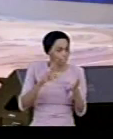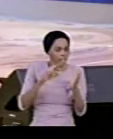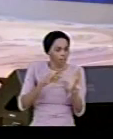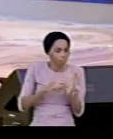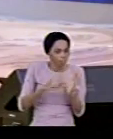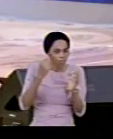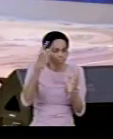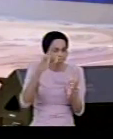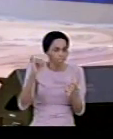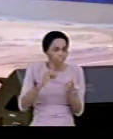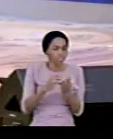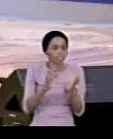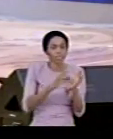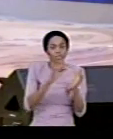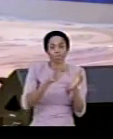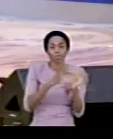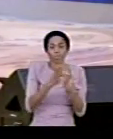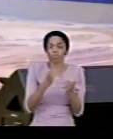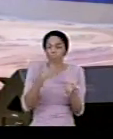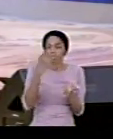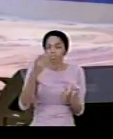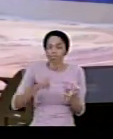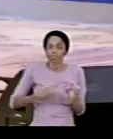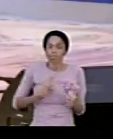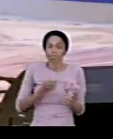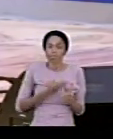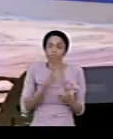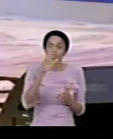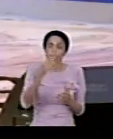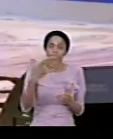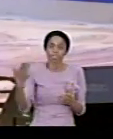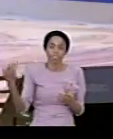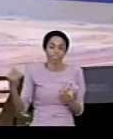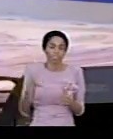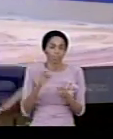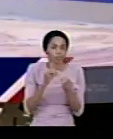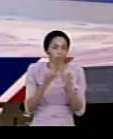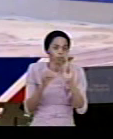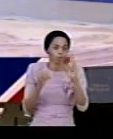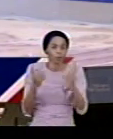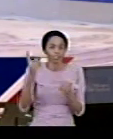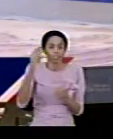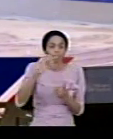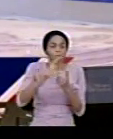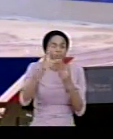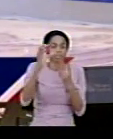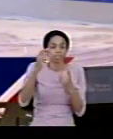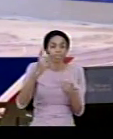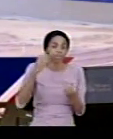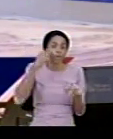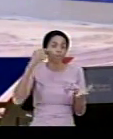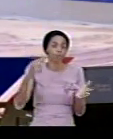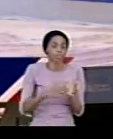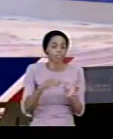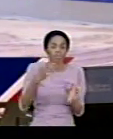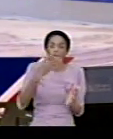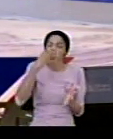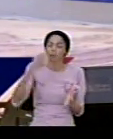clear. Three things here. Number one, recognition of the curse of the law. Number